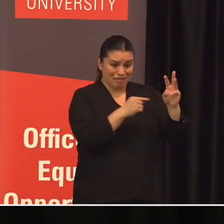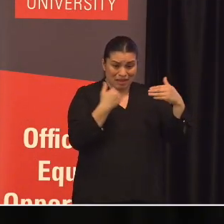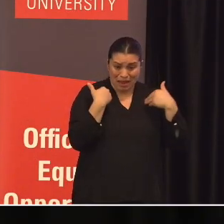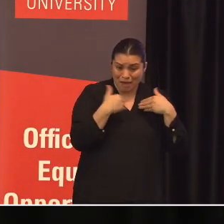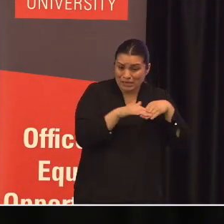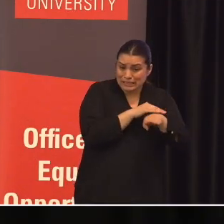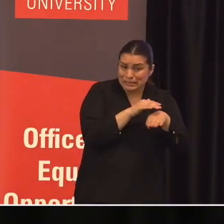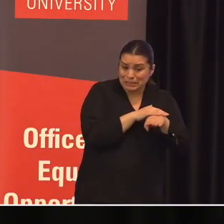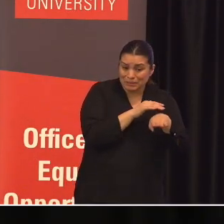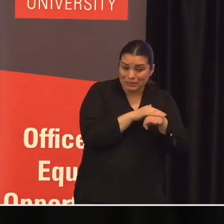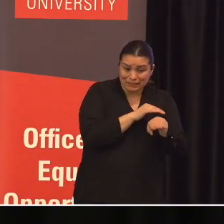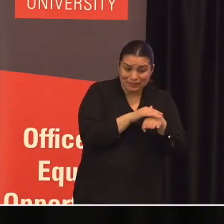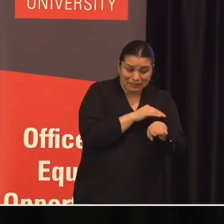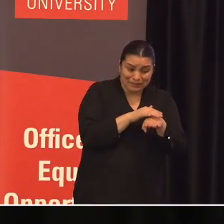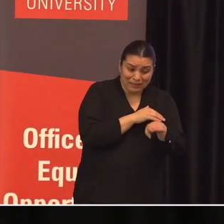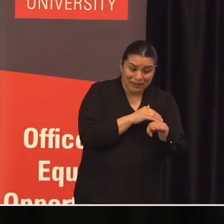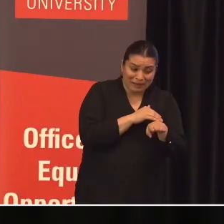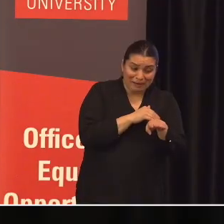So,